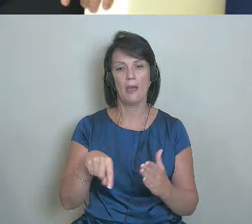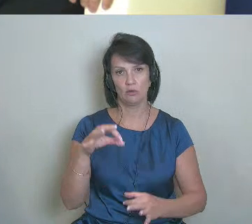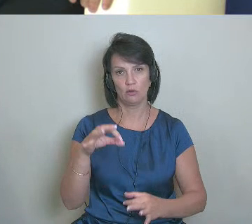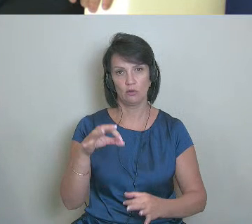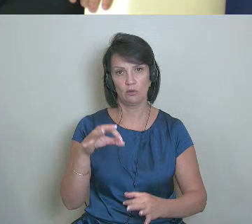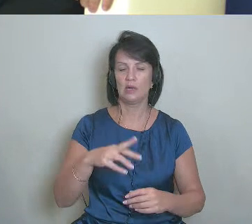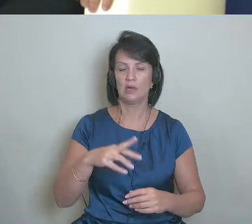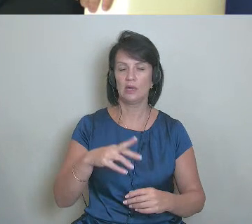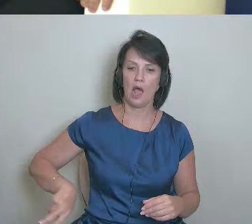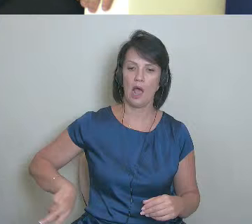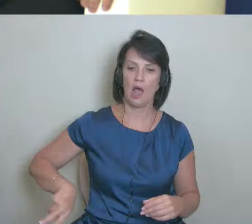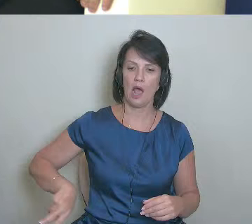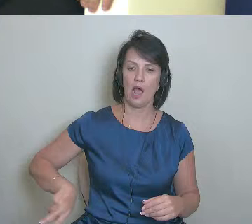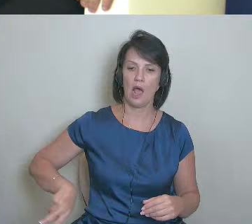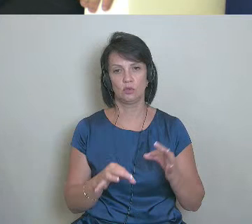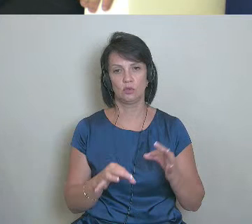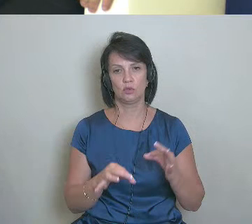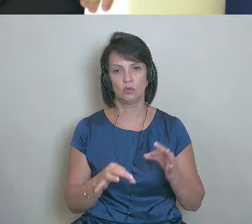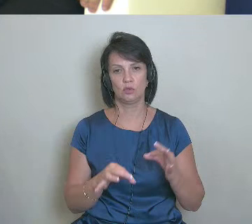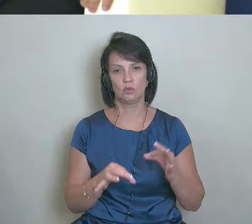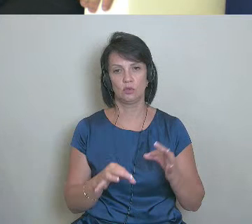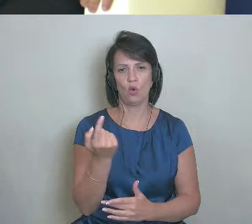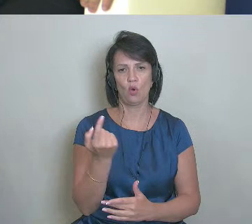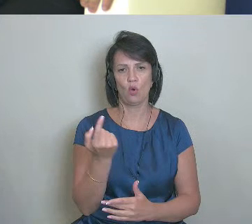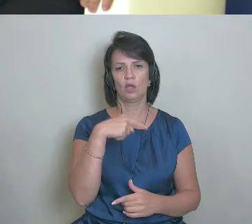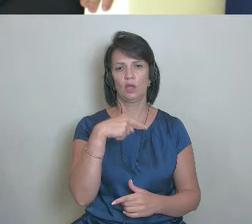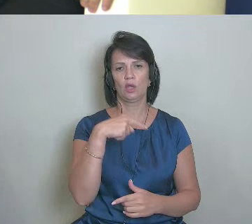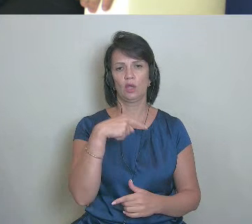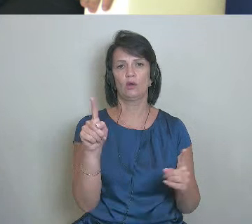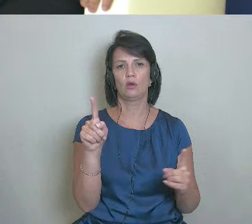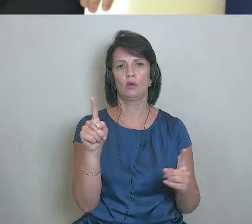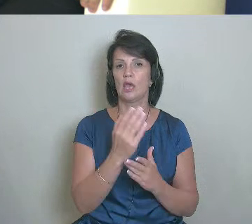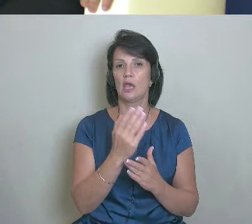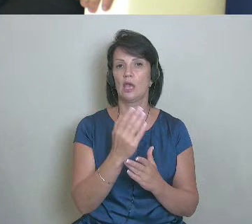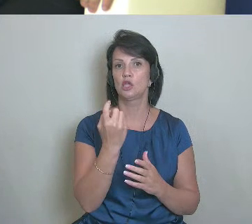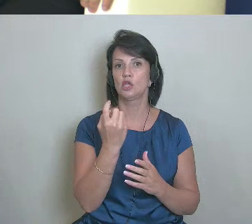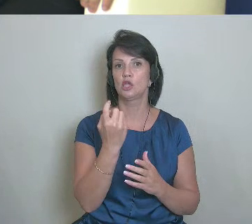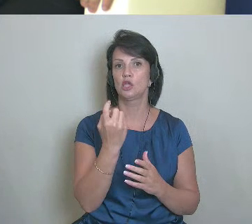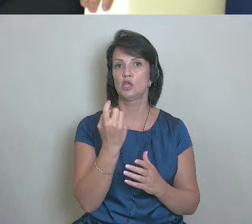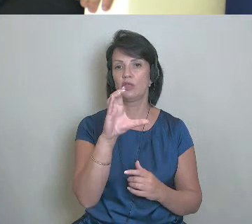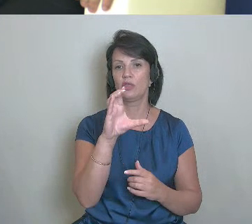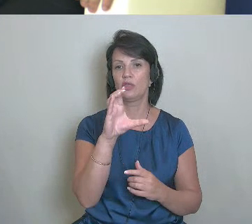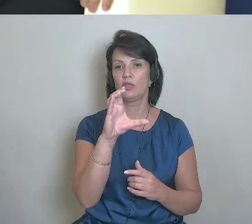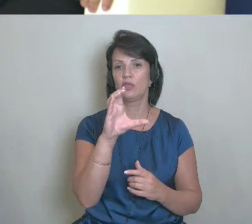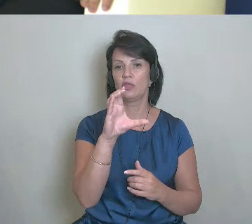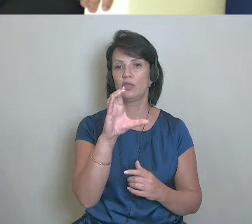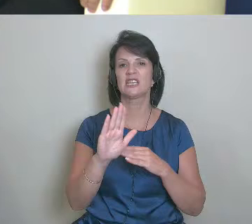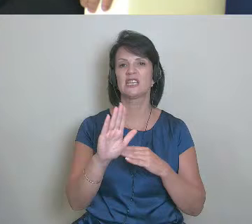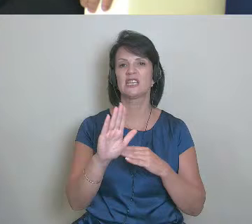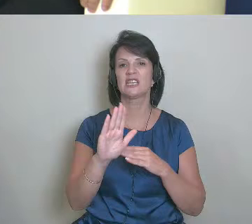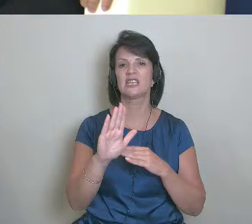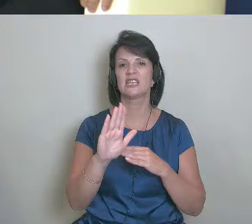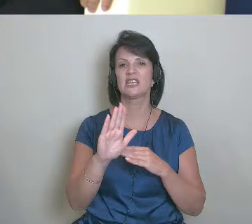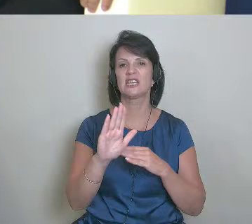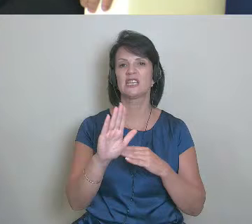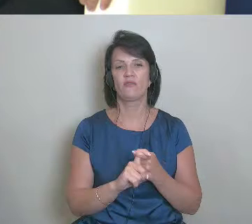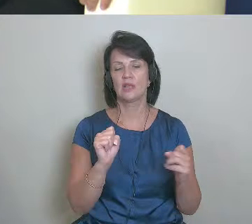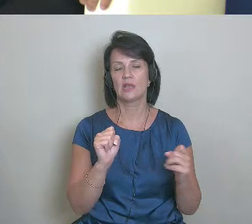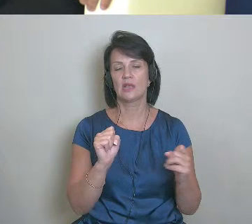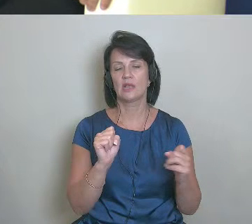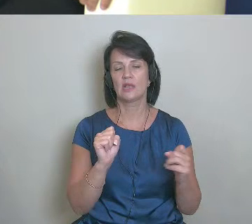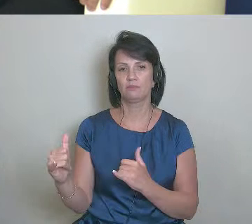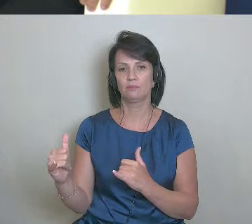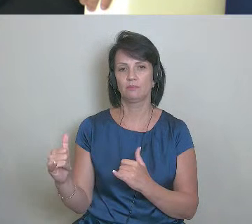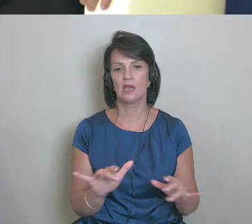for local general courts and for administrative courts. There is another scene and set of challenges that